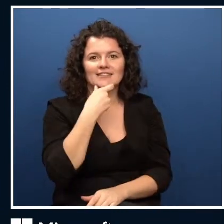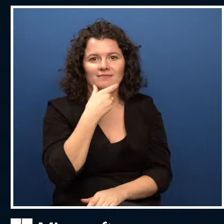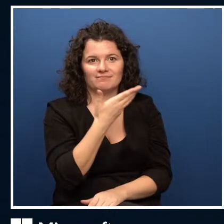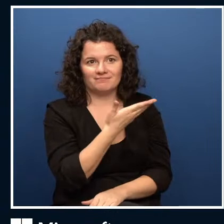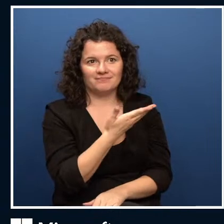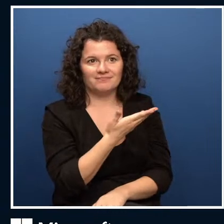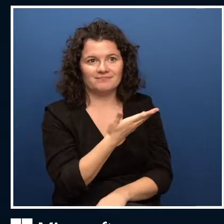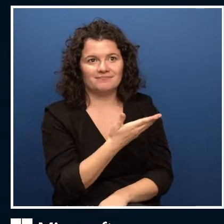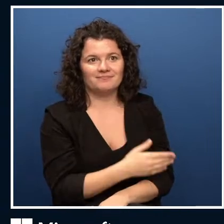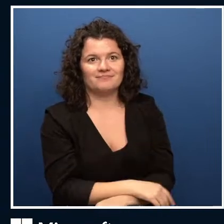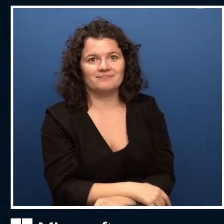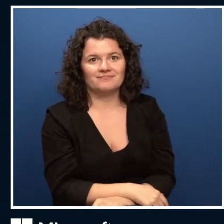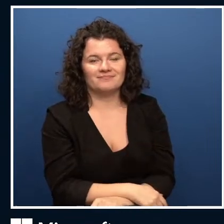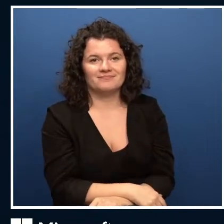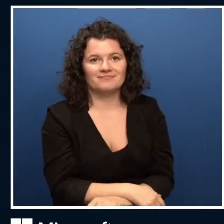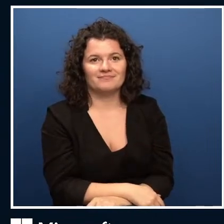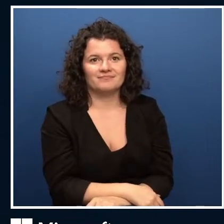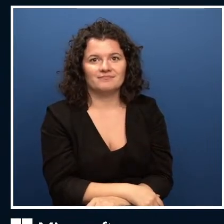So what did you think?